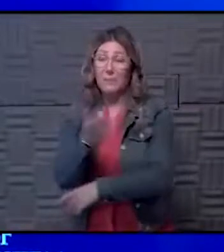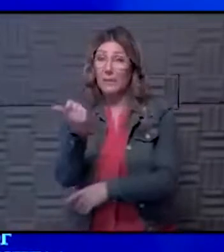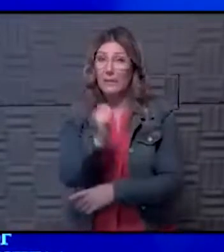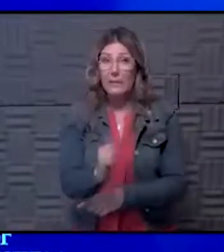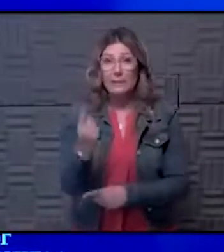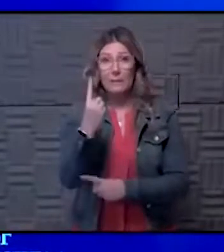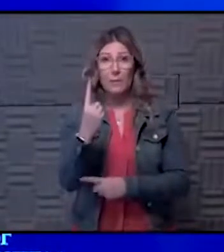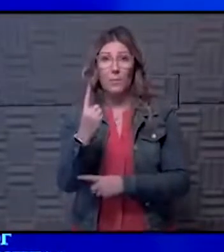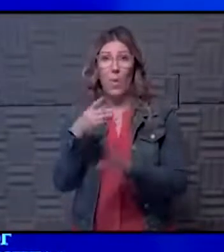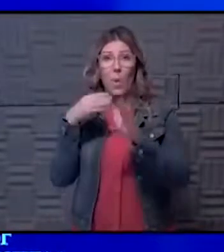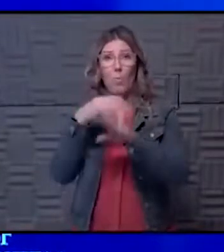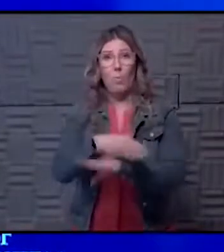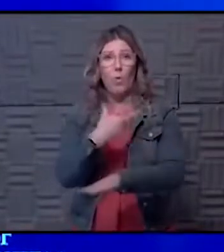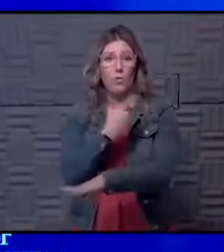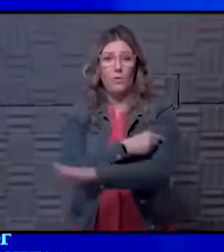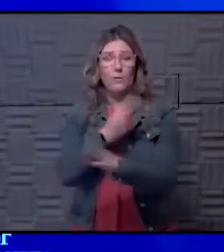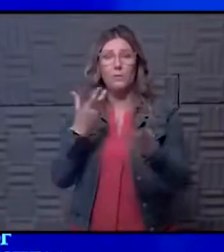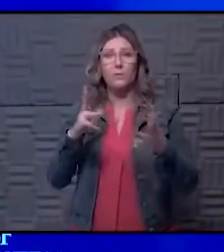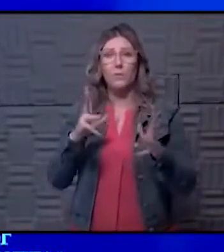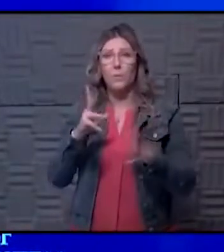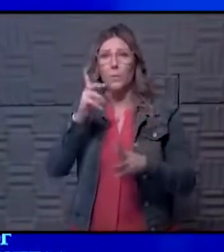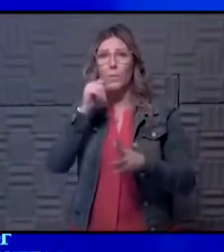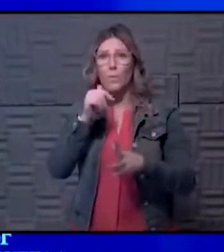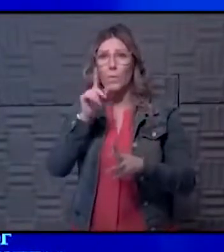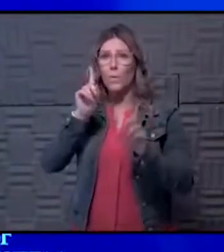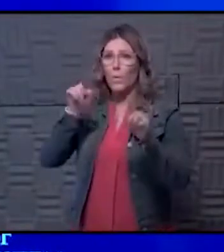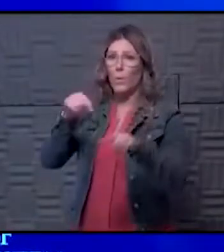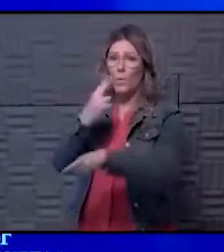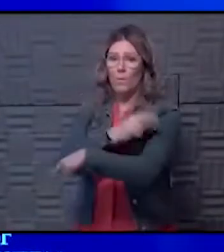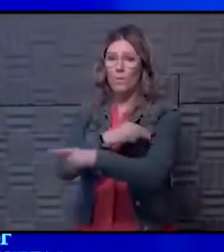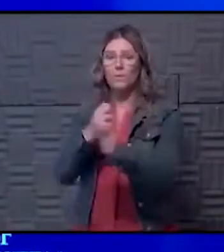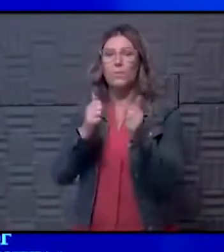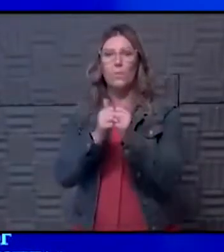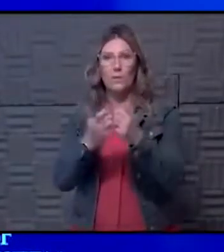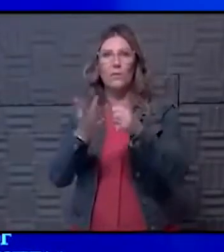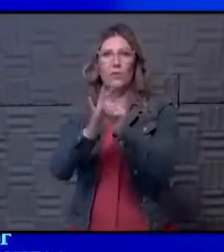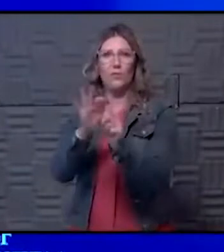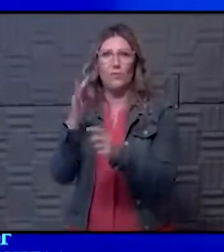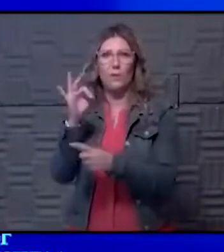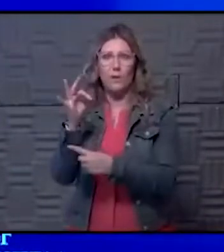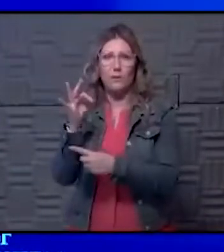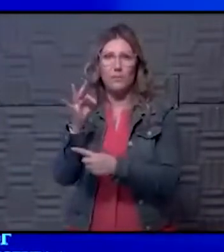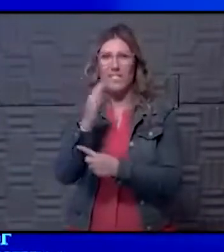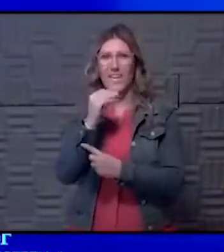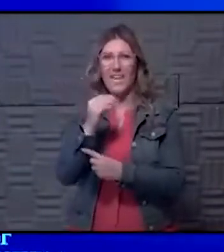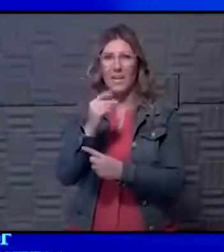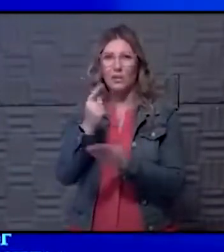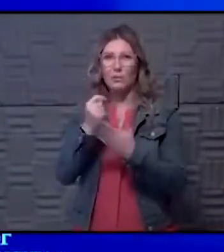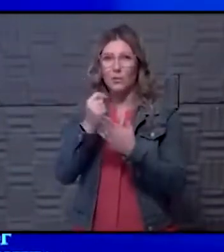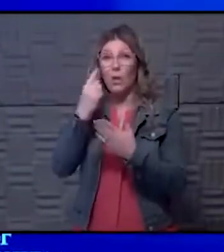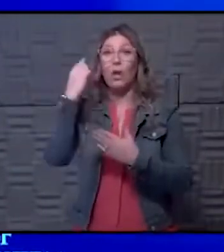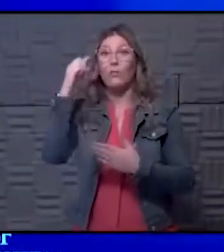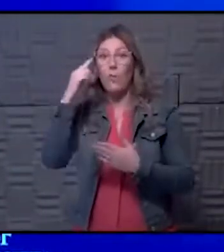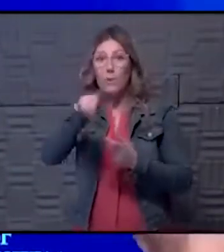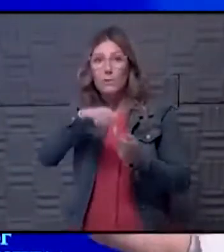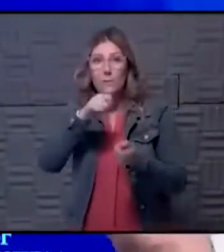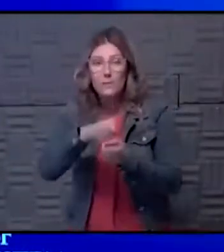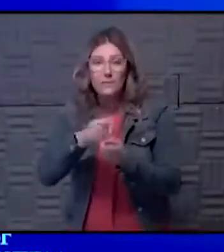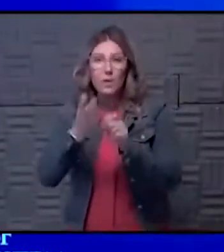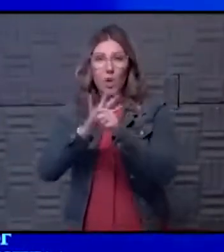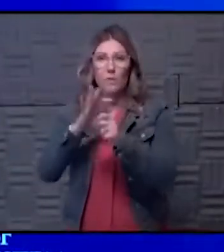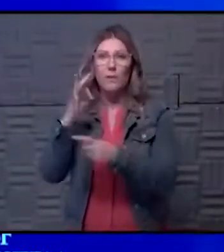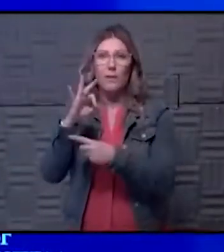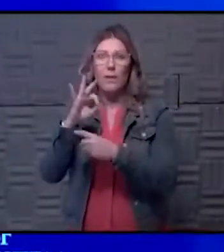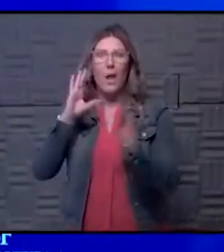all post-vaccination who are coming in the hospital with COVID-19 and being treated for COVID-19 as opposed to